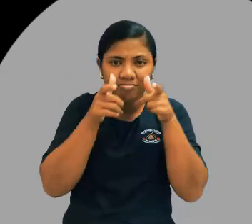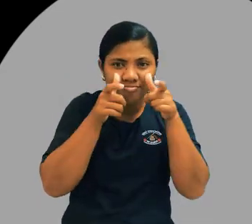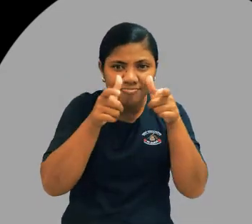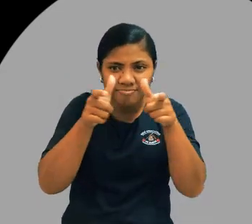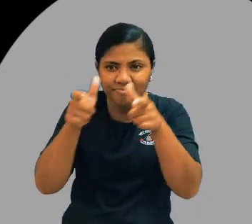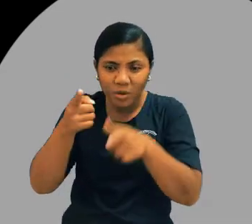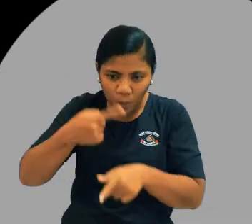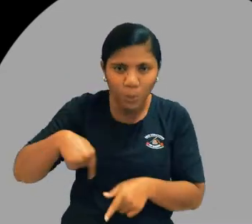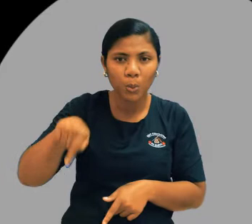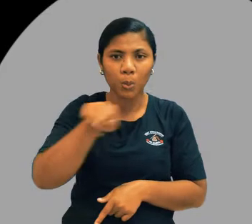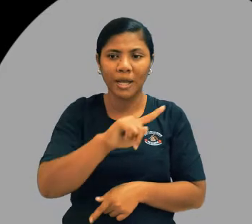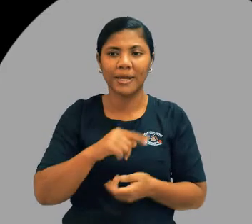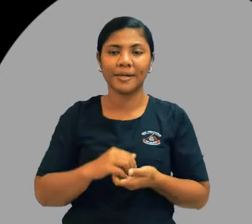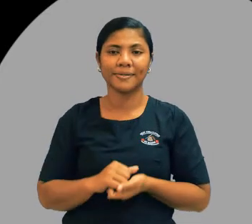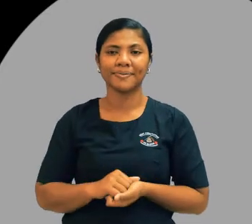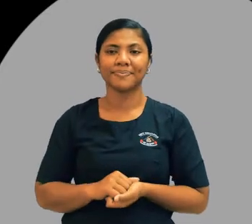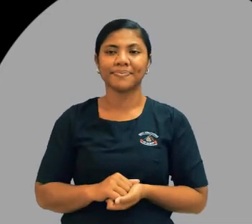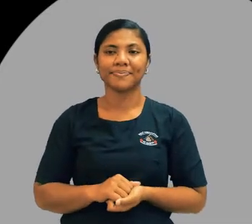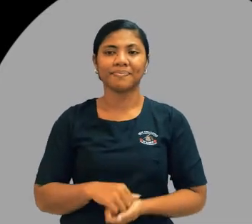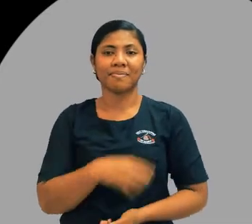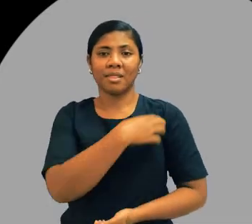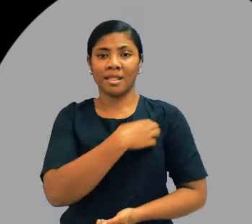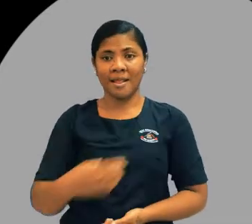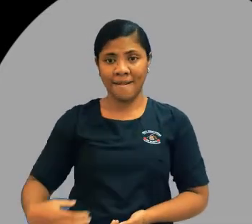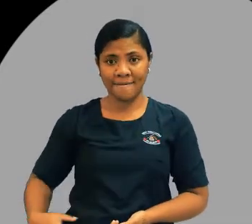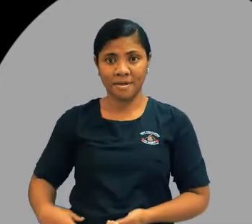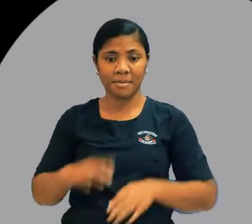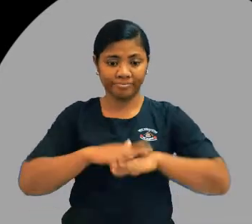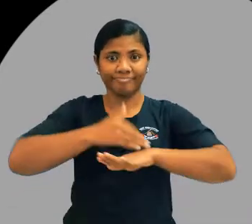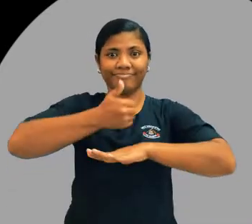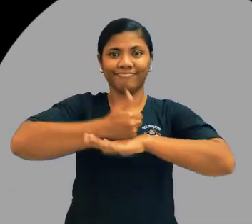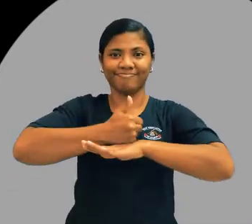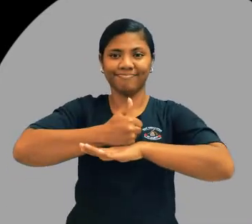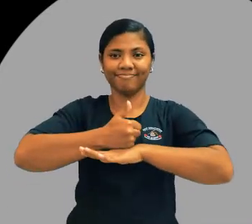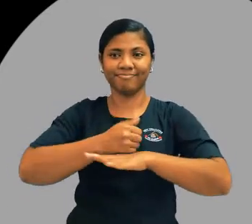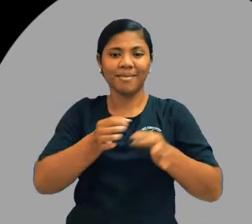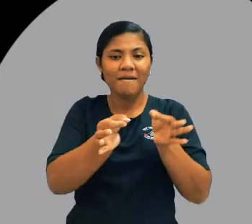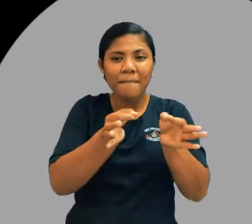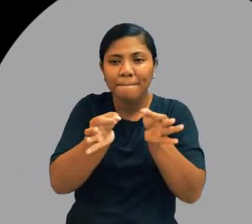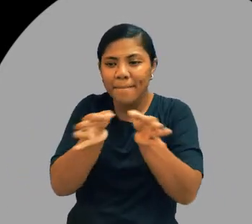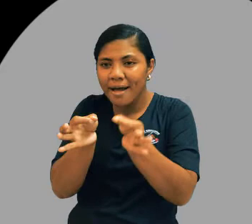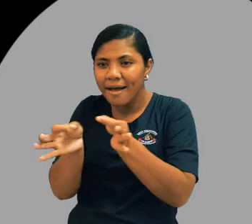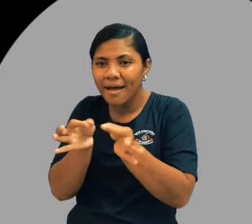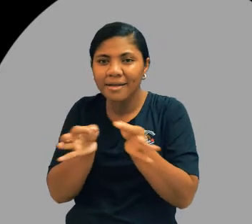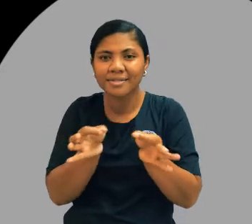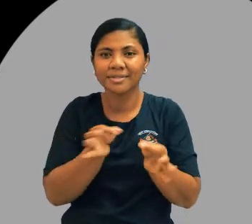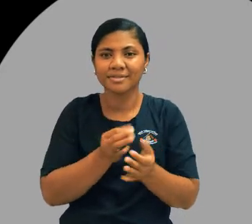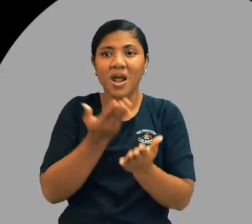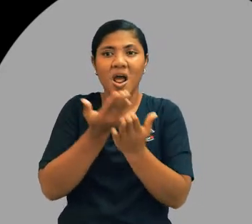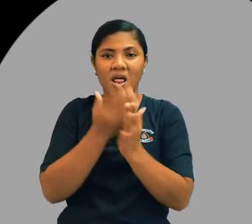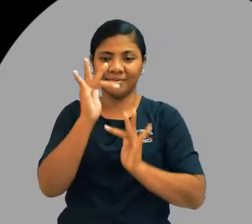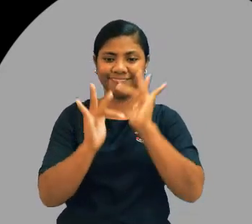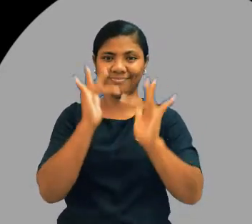2%, a reduction on electricity and water costs for 6 months, and a special payment of 300